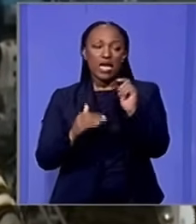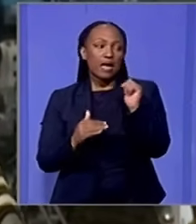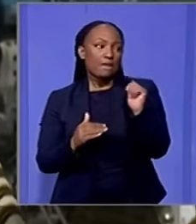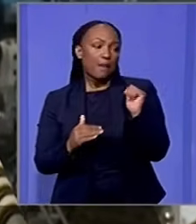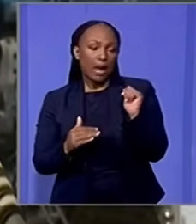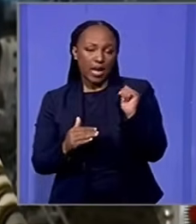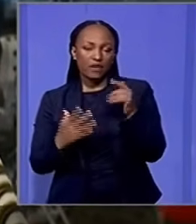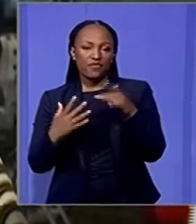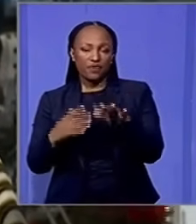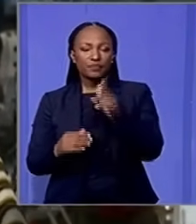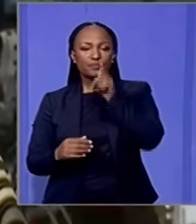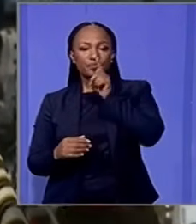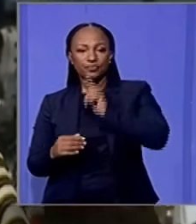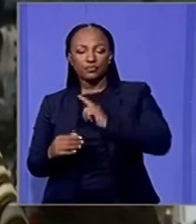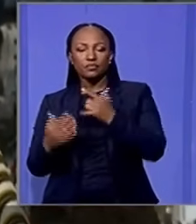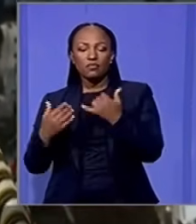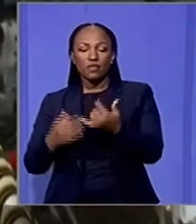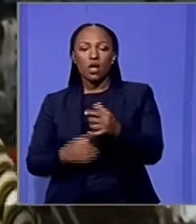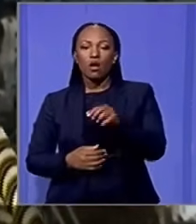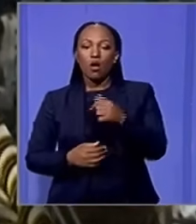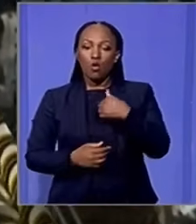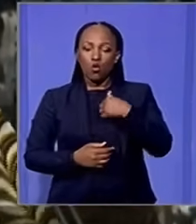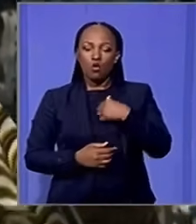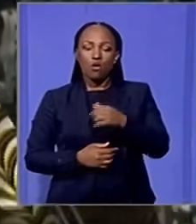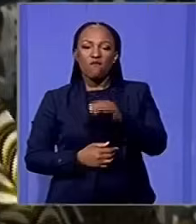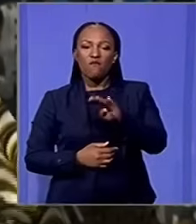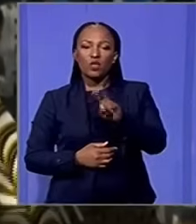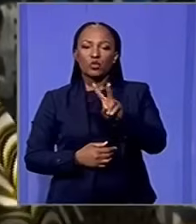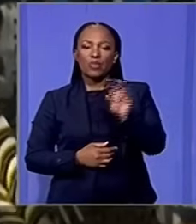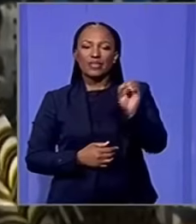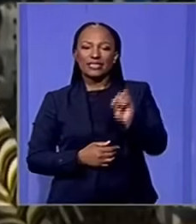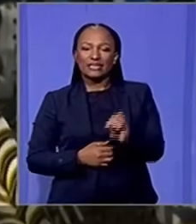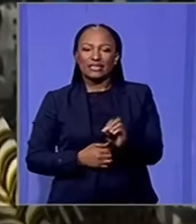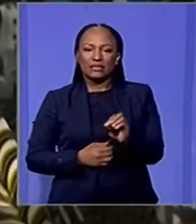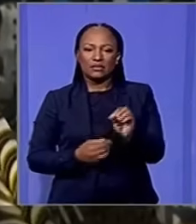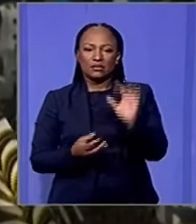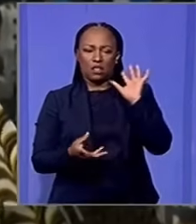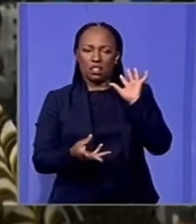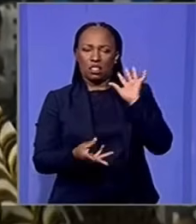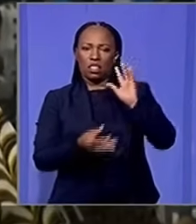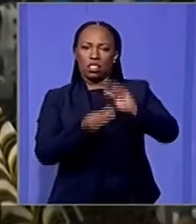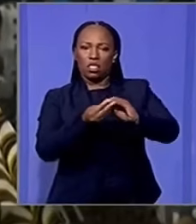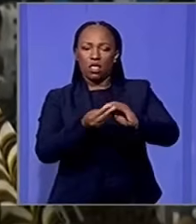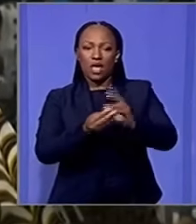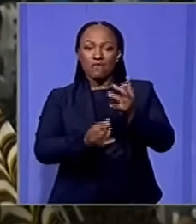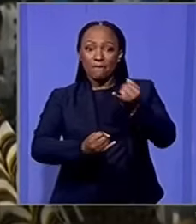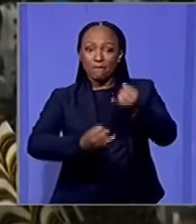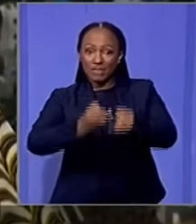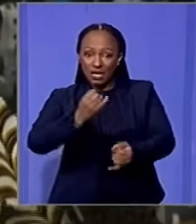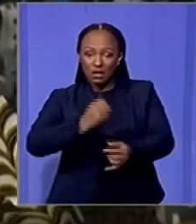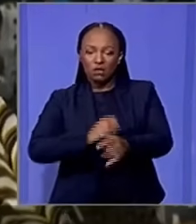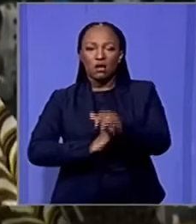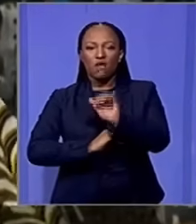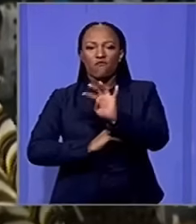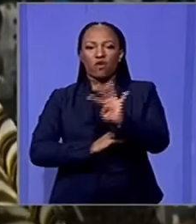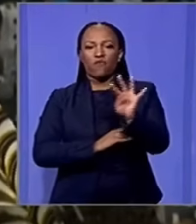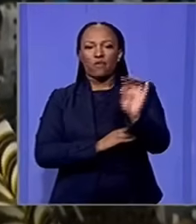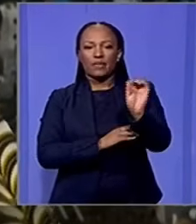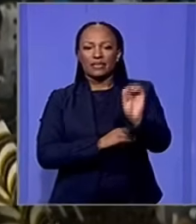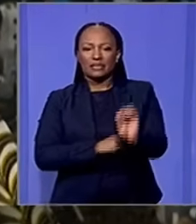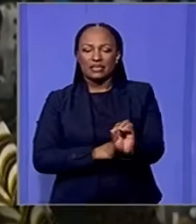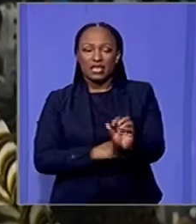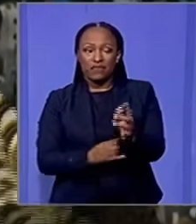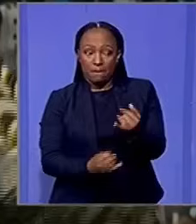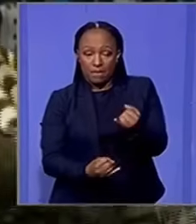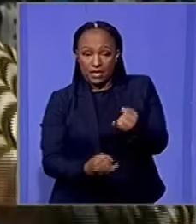re mo go 42%. Ge e le gore re dirile phoso e tla ba 44 ge e le gore re